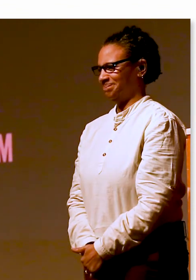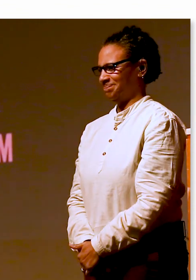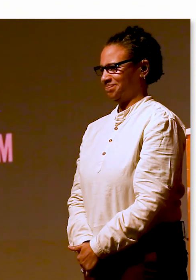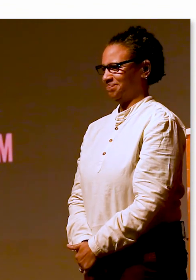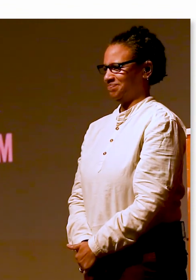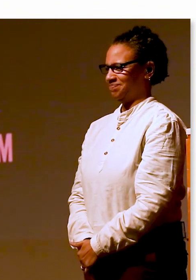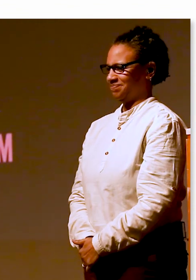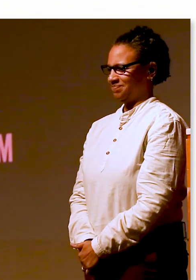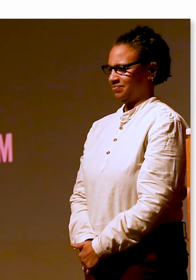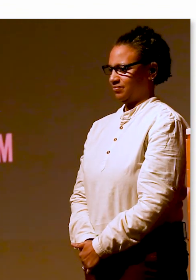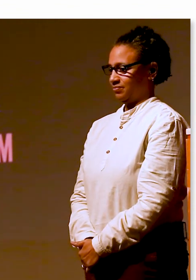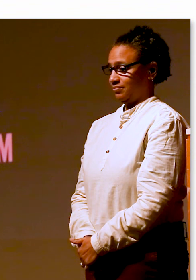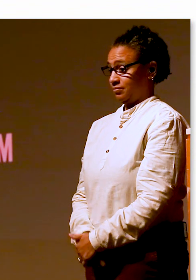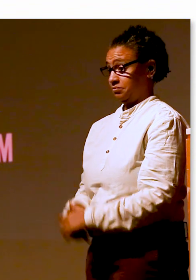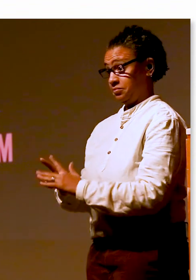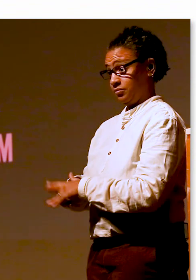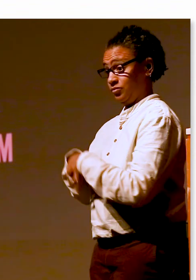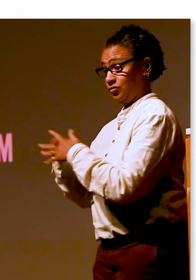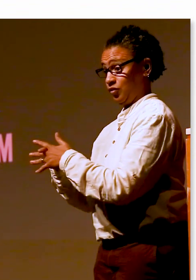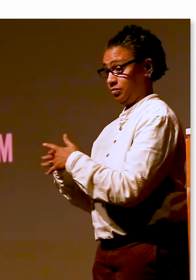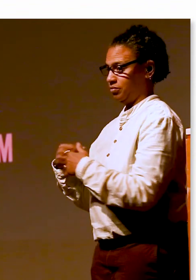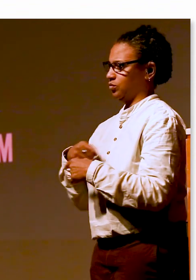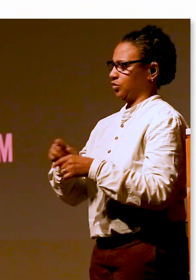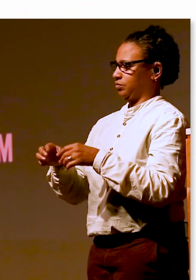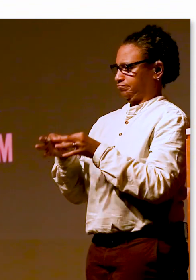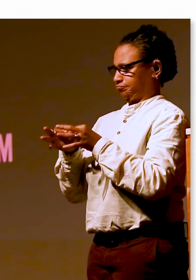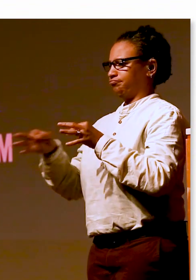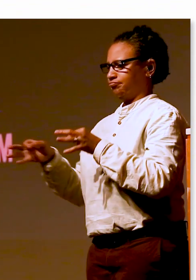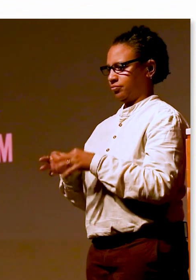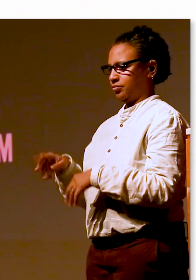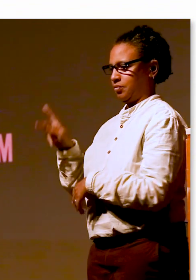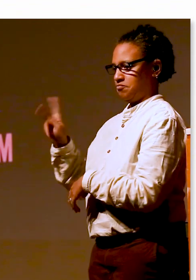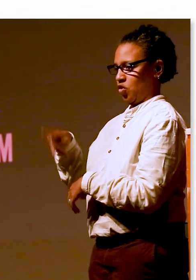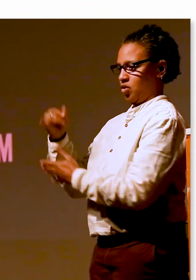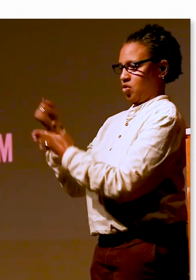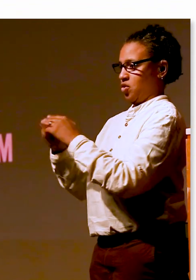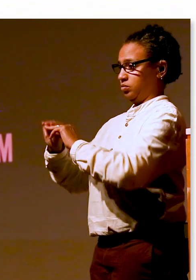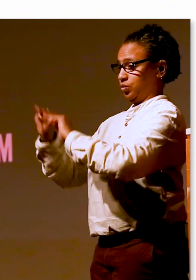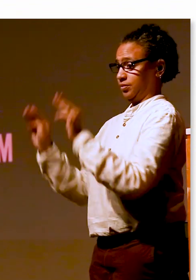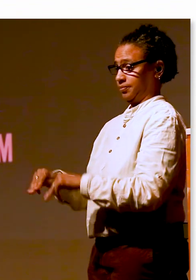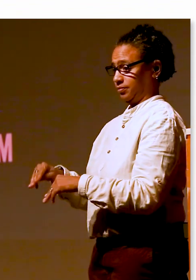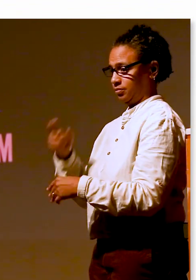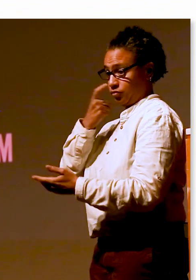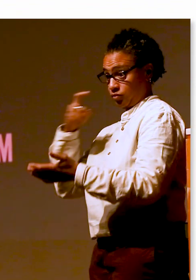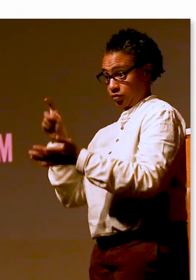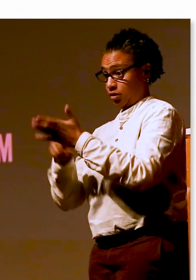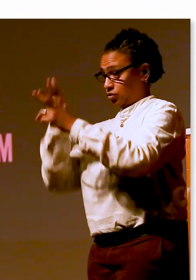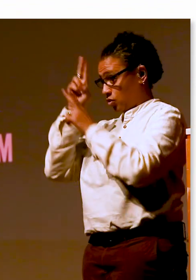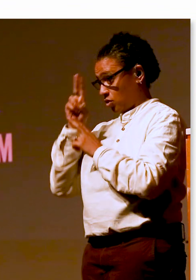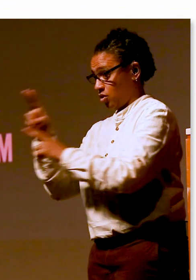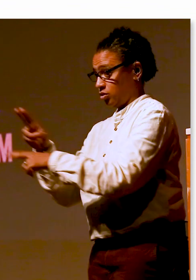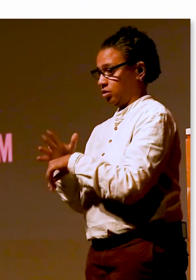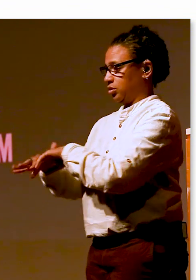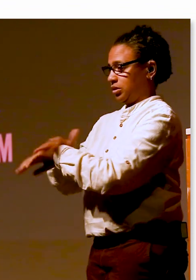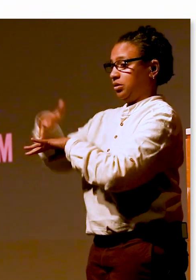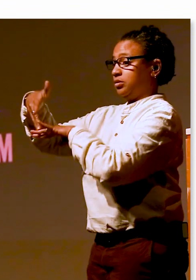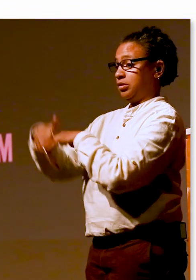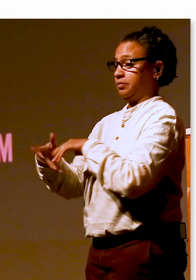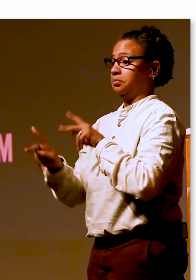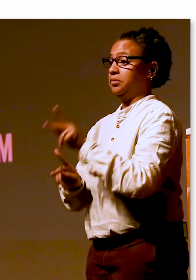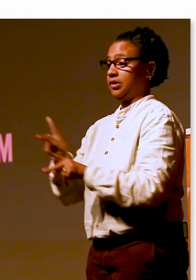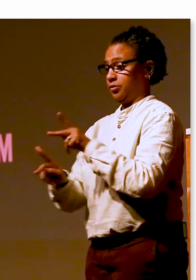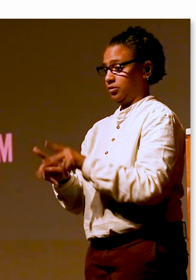To begin, we would like to state that the Portland Art Museum recognizes and honors the indigenous peoples of this